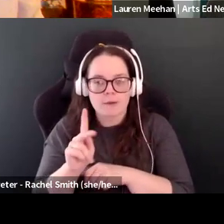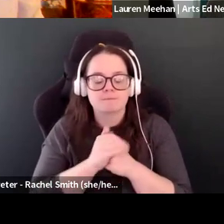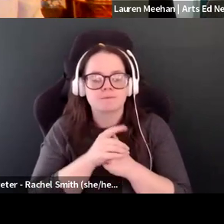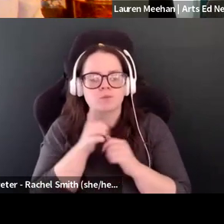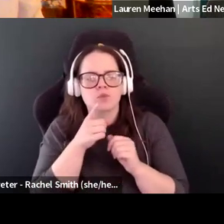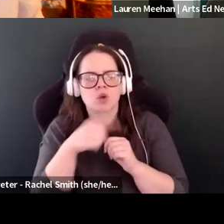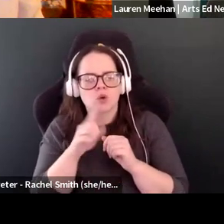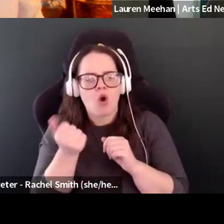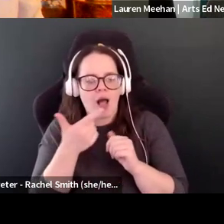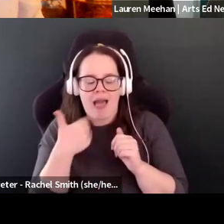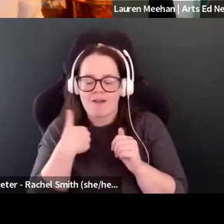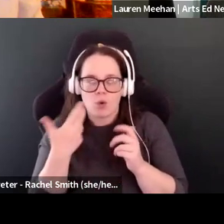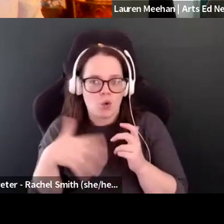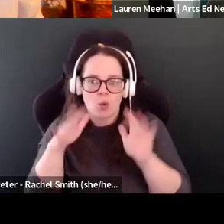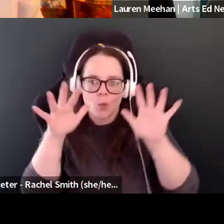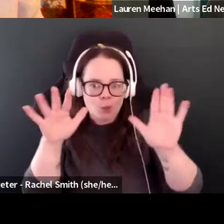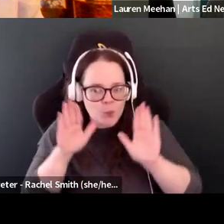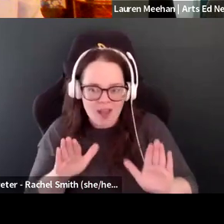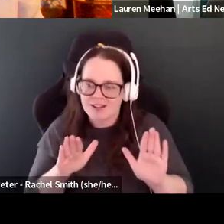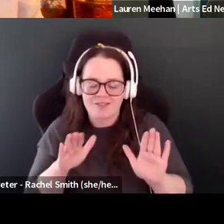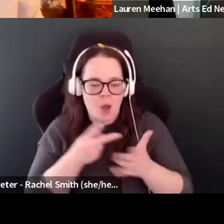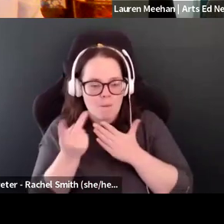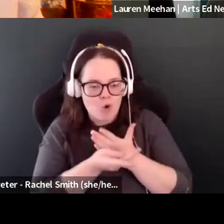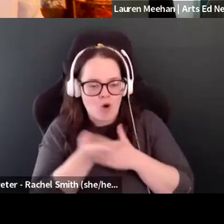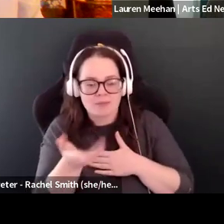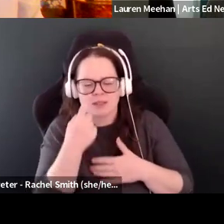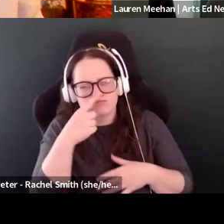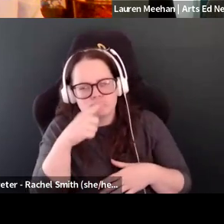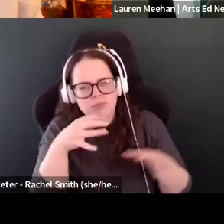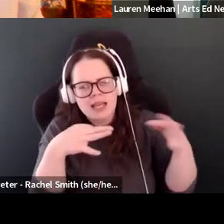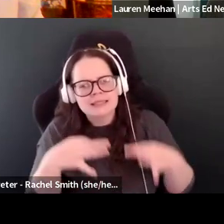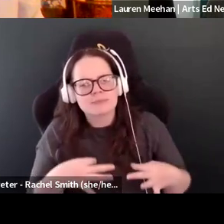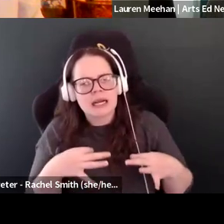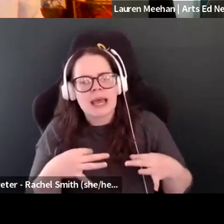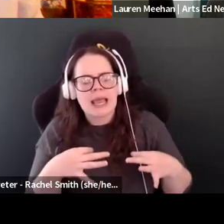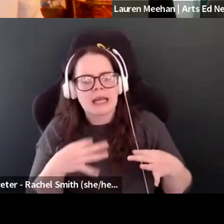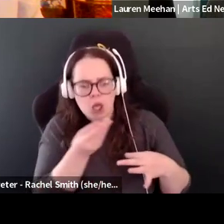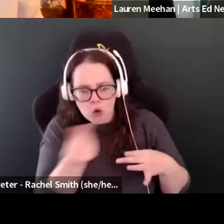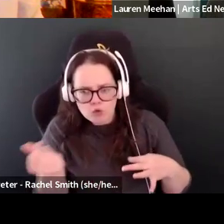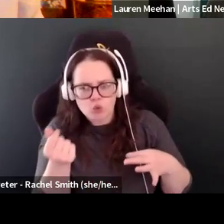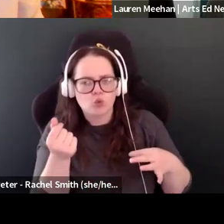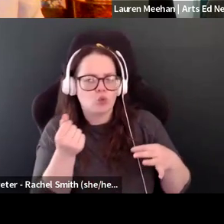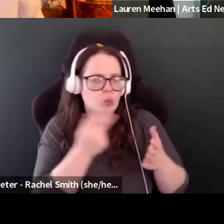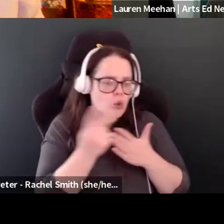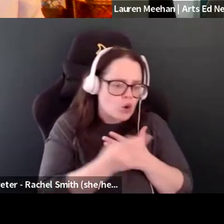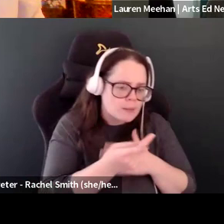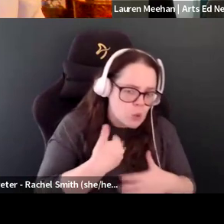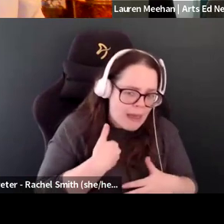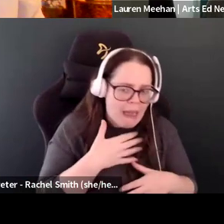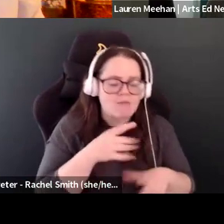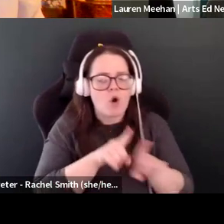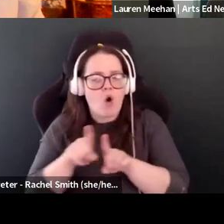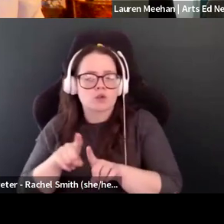all have some wonderful programs there. Can you explain a couple of those programs and how those programs